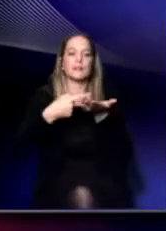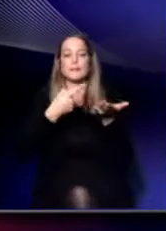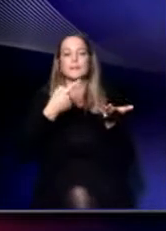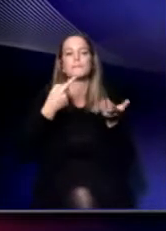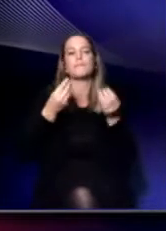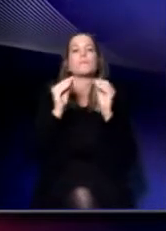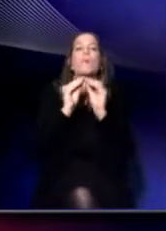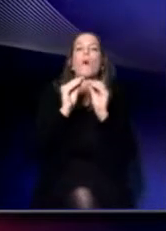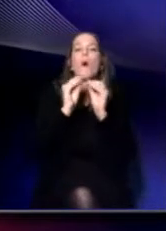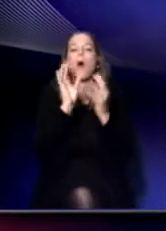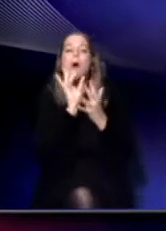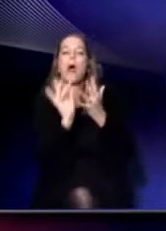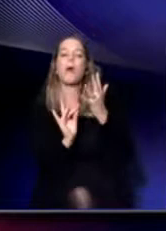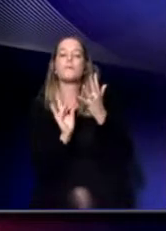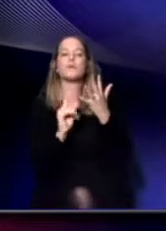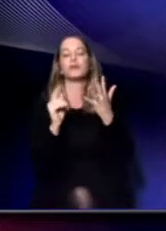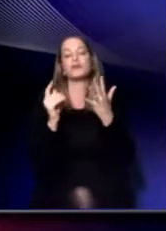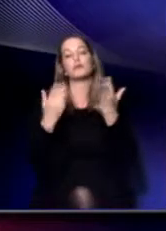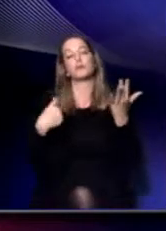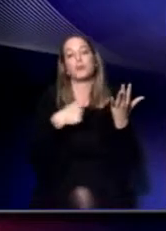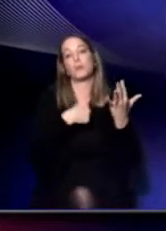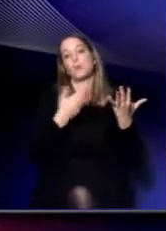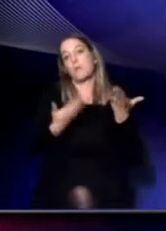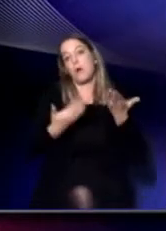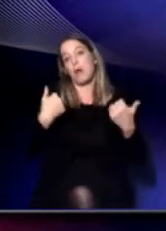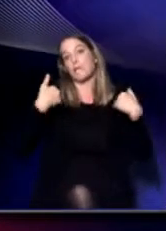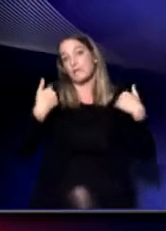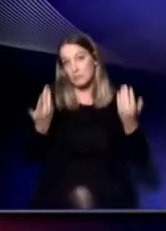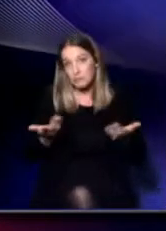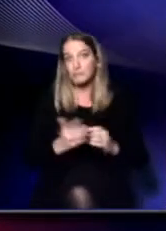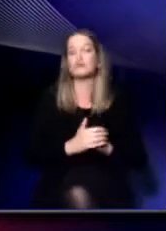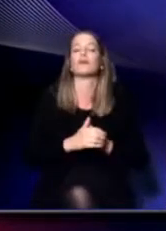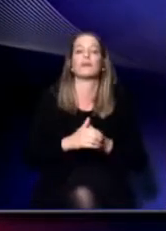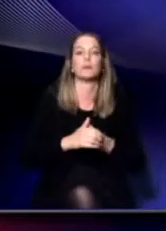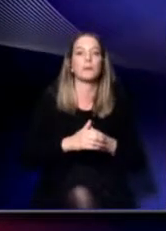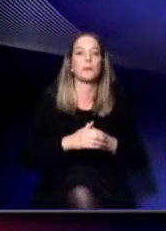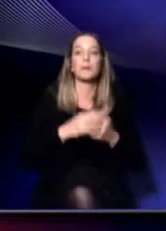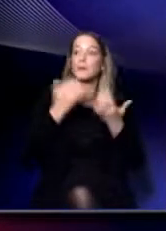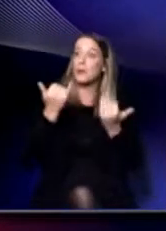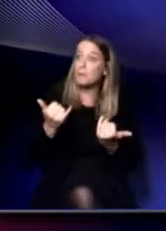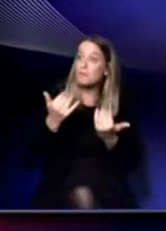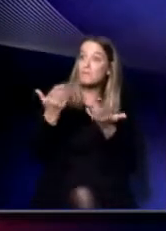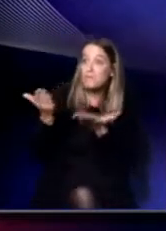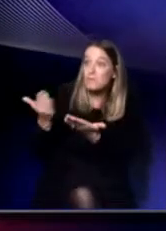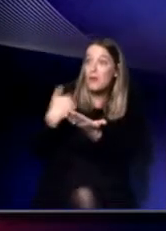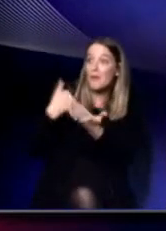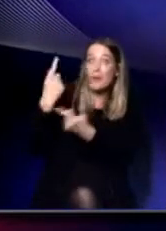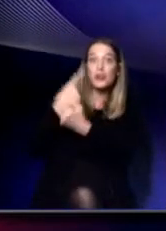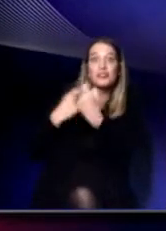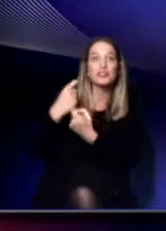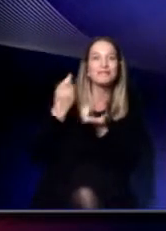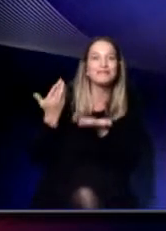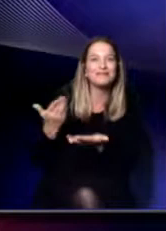other options that we may have. With that, I'd like to open up for any questions you all may